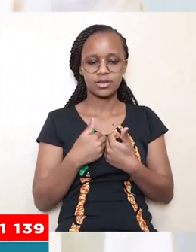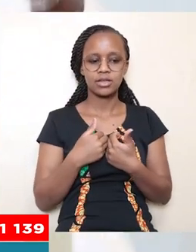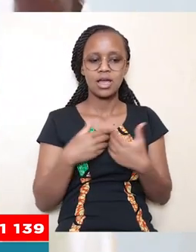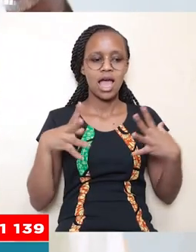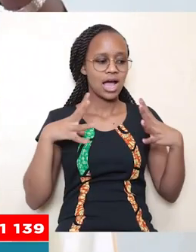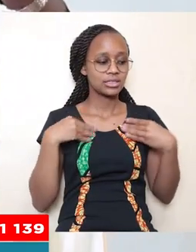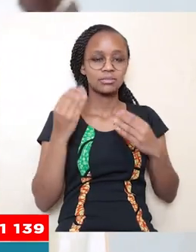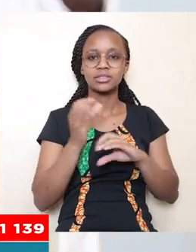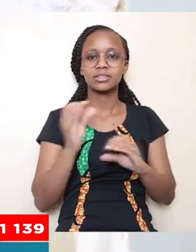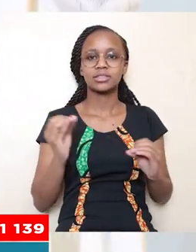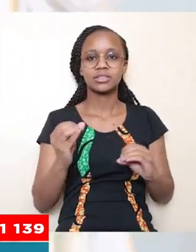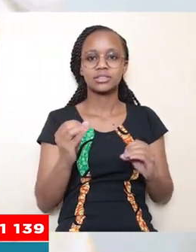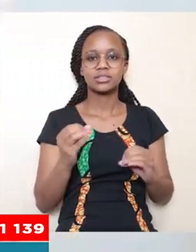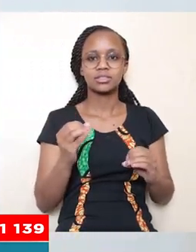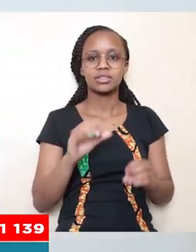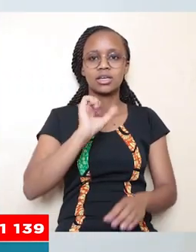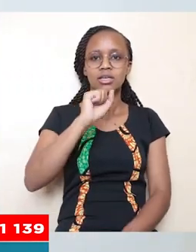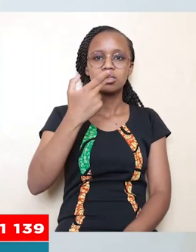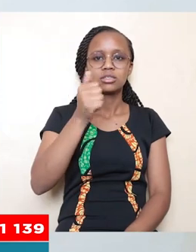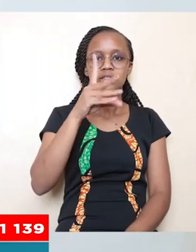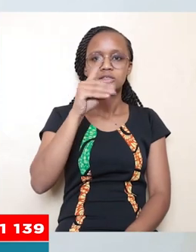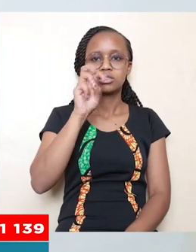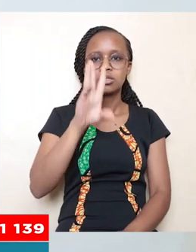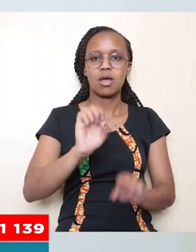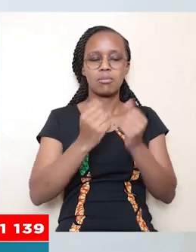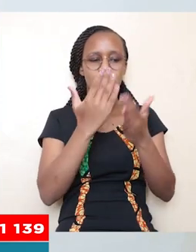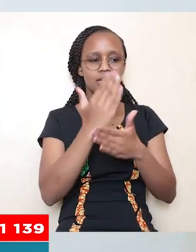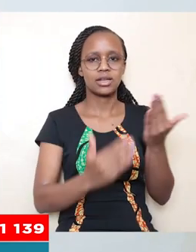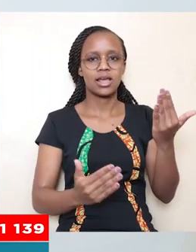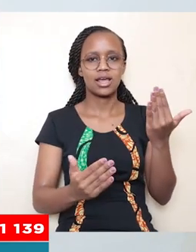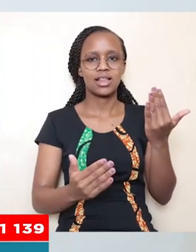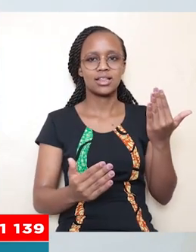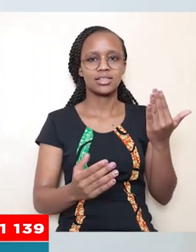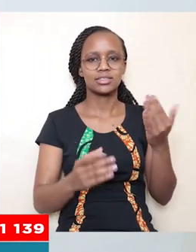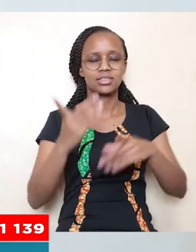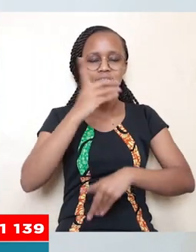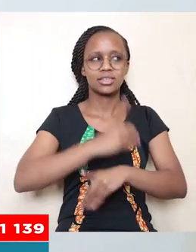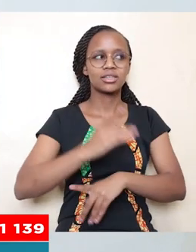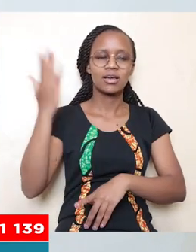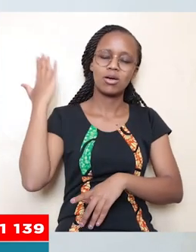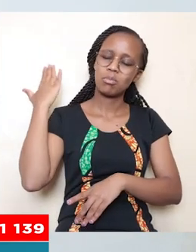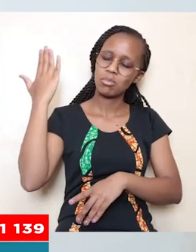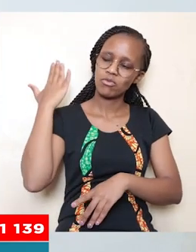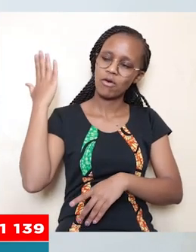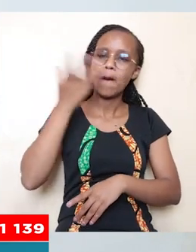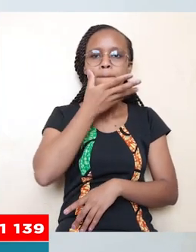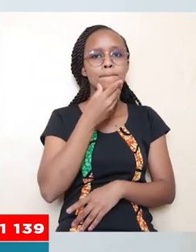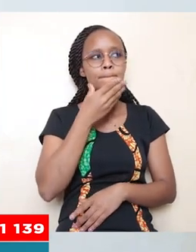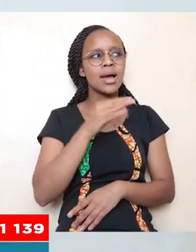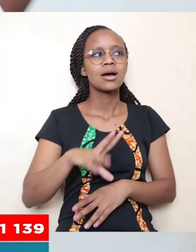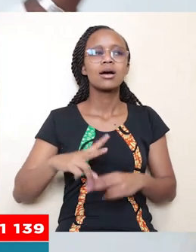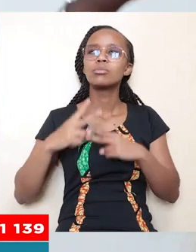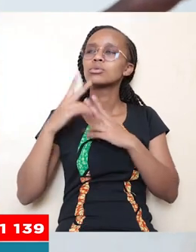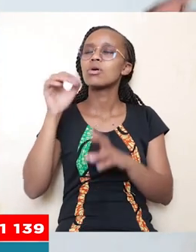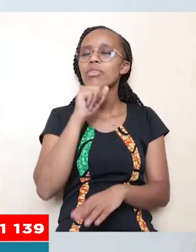not allow the shadows and the brokenness of them, the days of our forefathers. Sauti